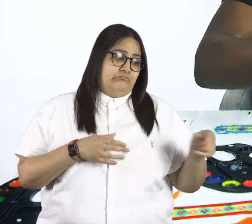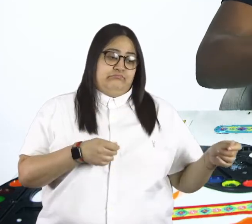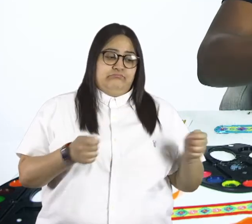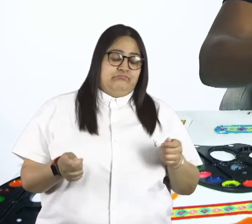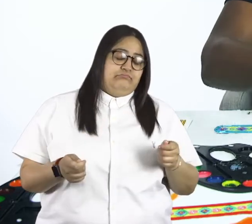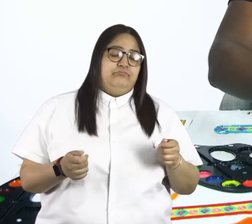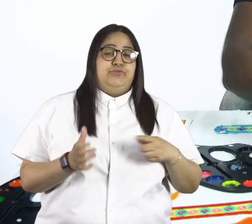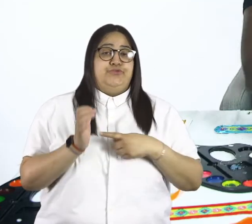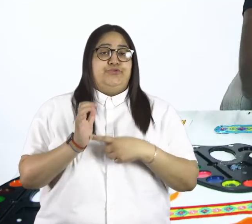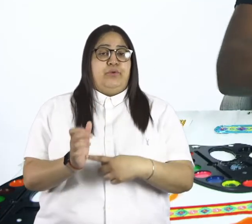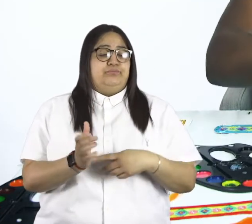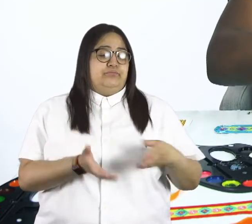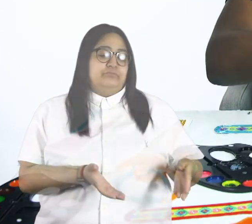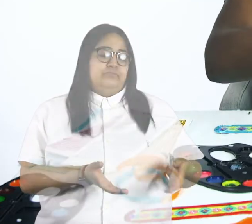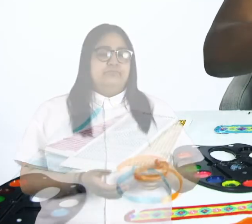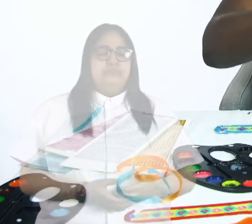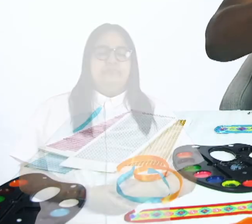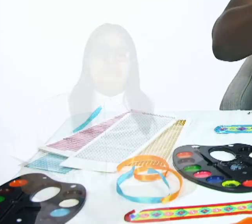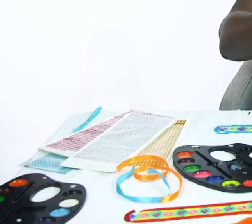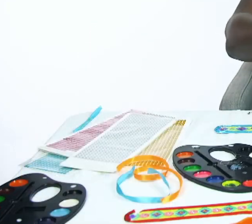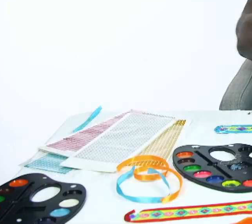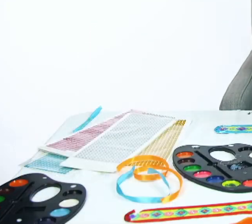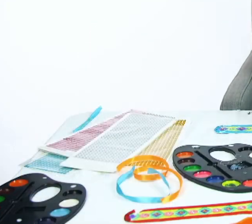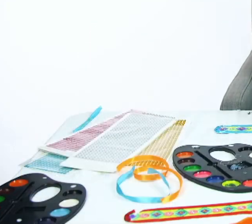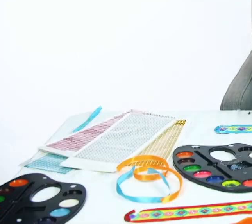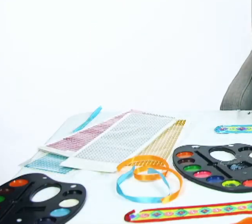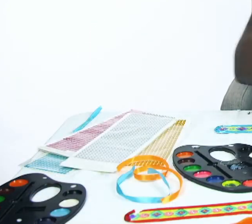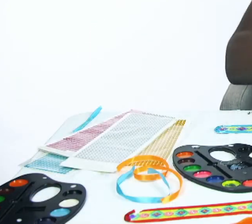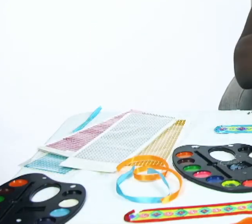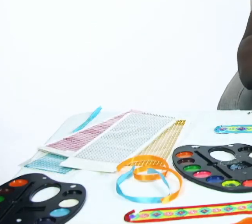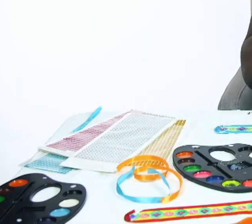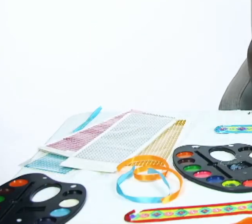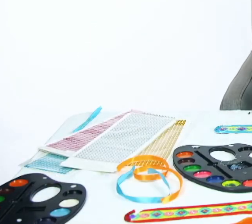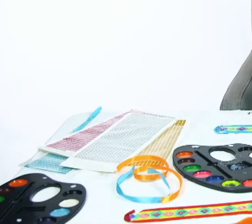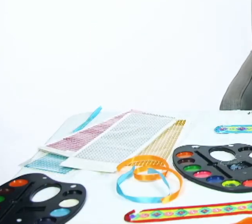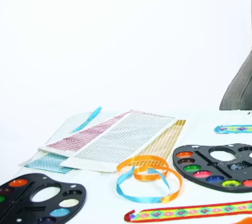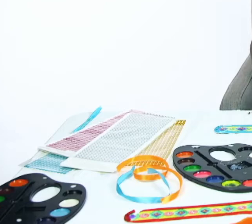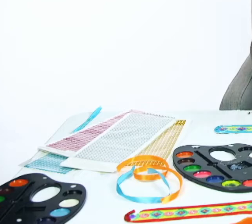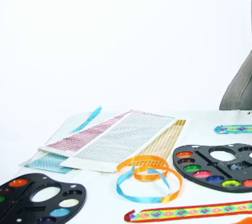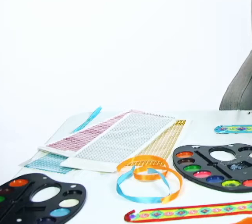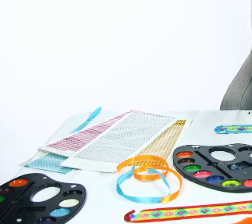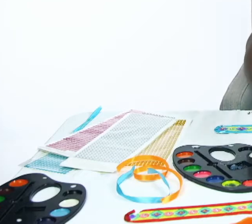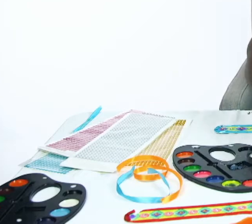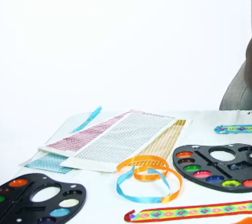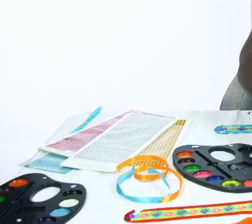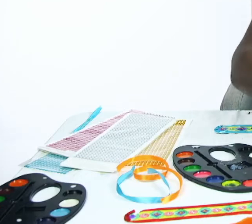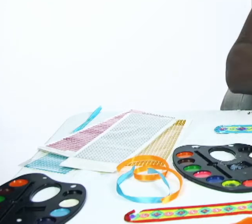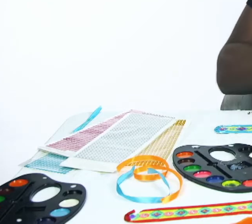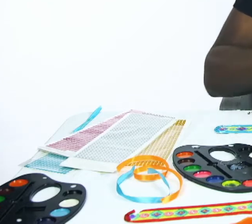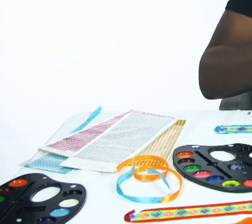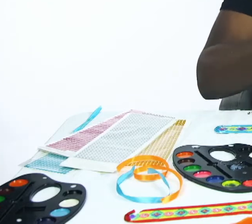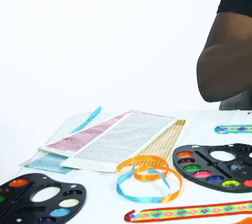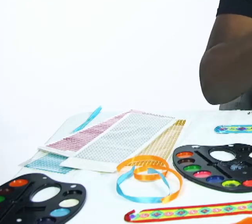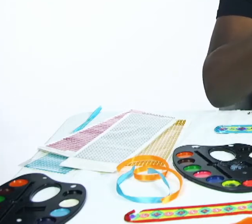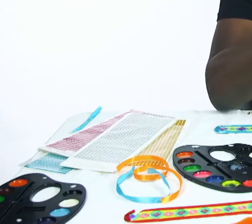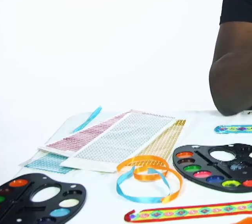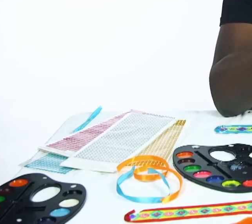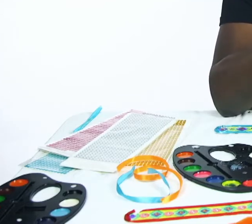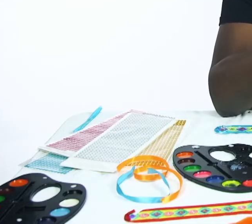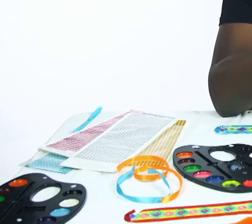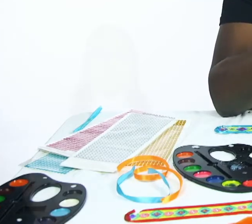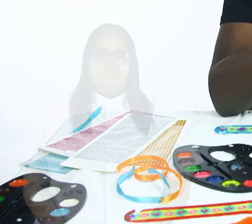In case, an important thing as well, in case you don't have access to feathers or you don't like feathers, I know some people